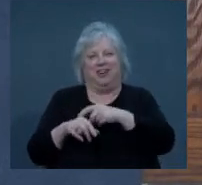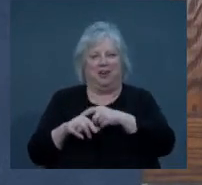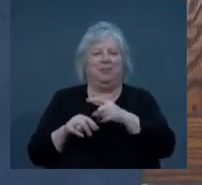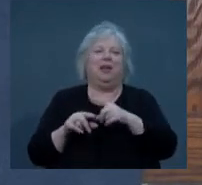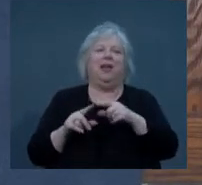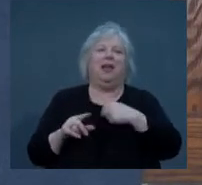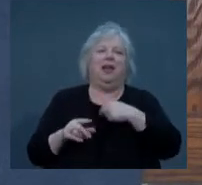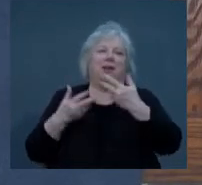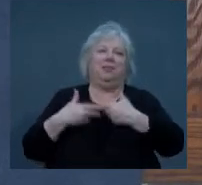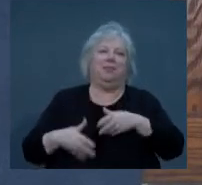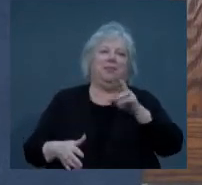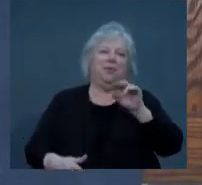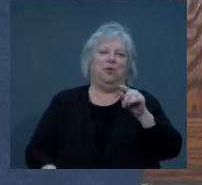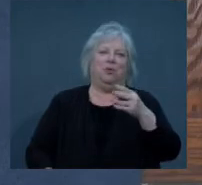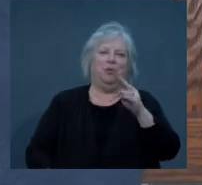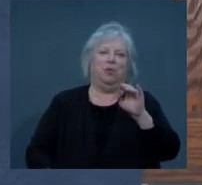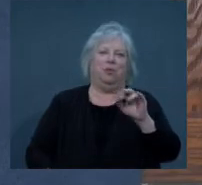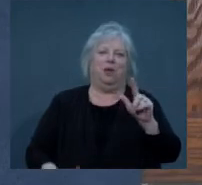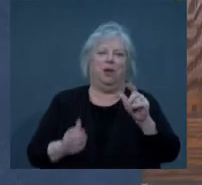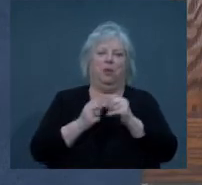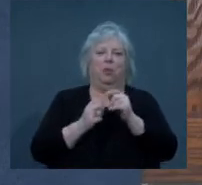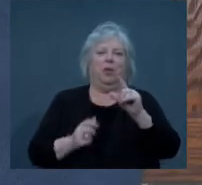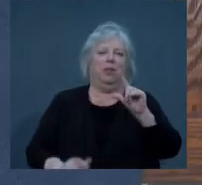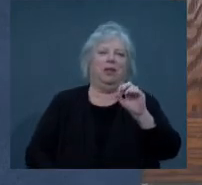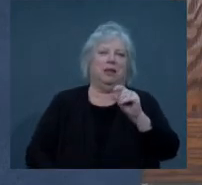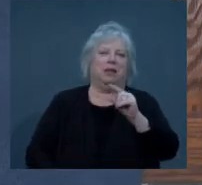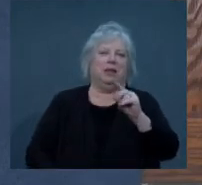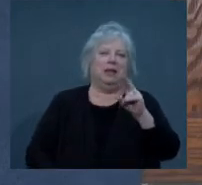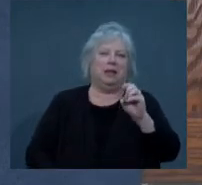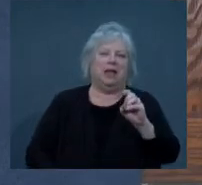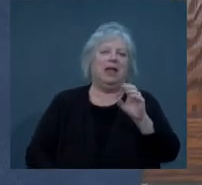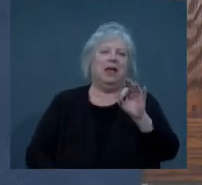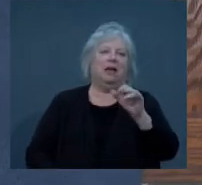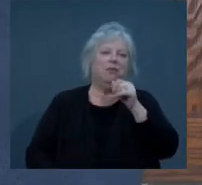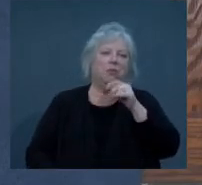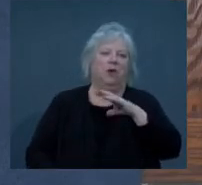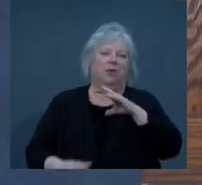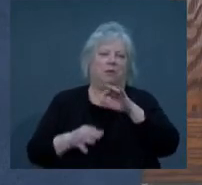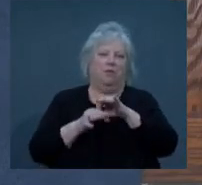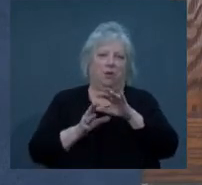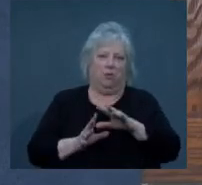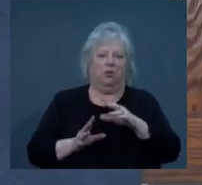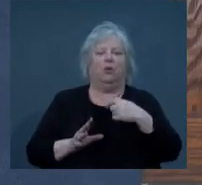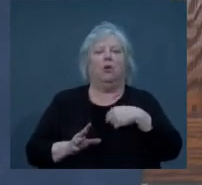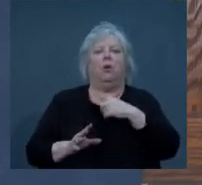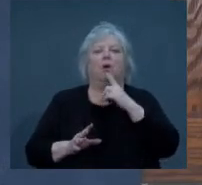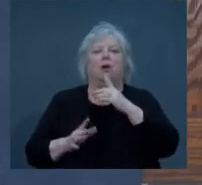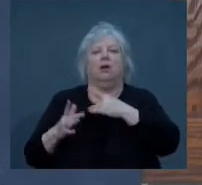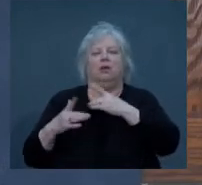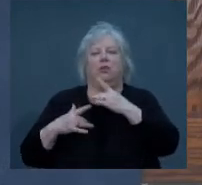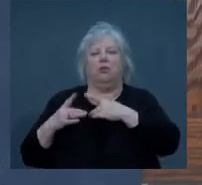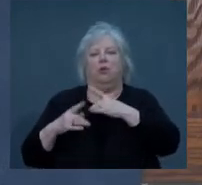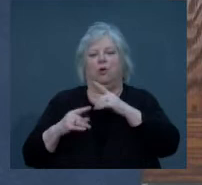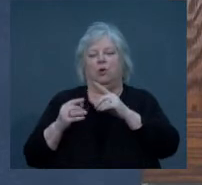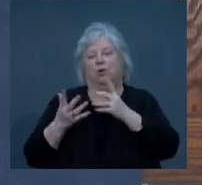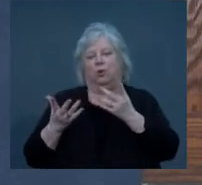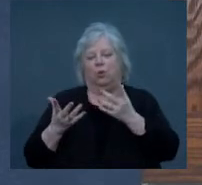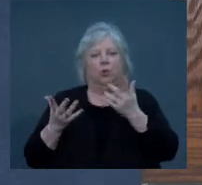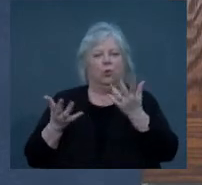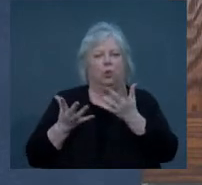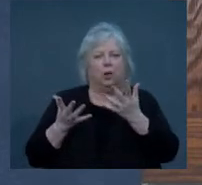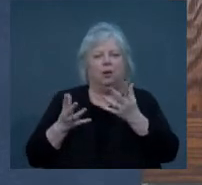Women Voters, and we have concerns about adding more parking lots in